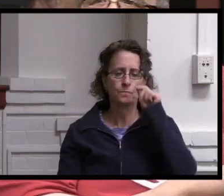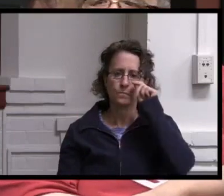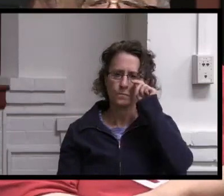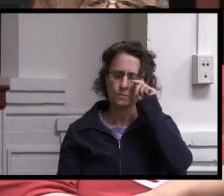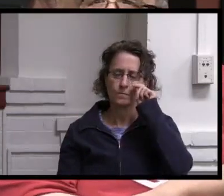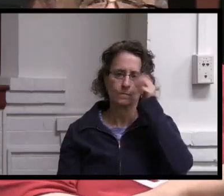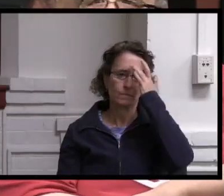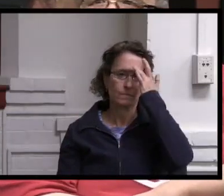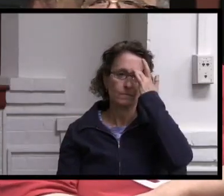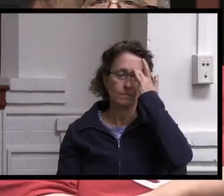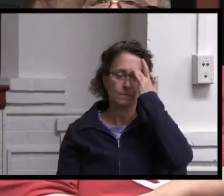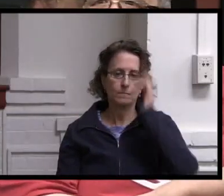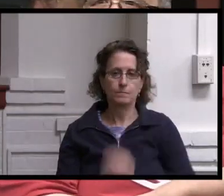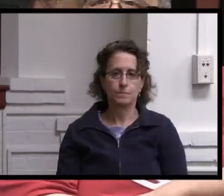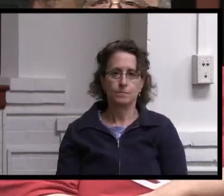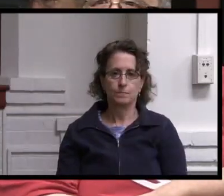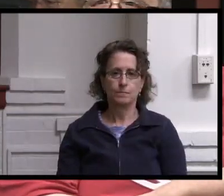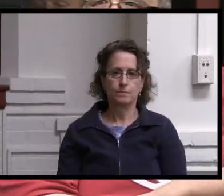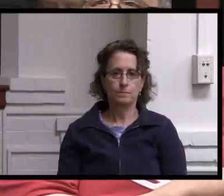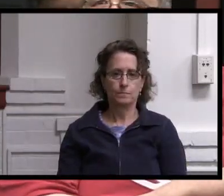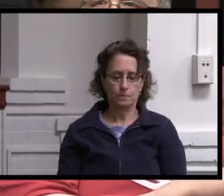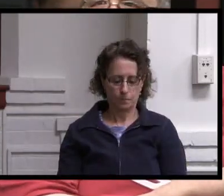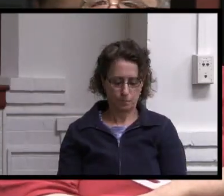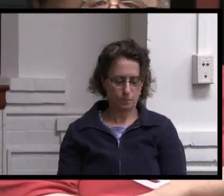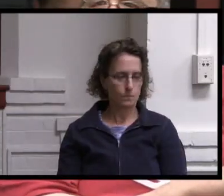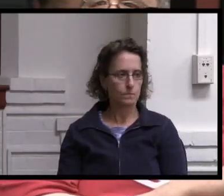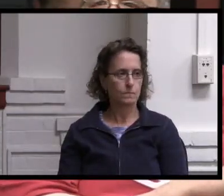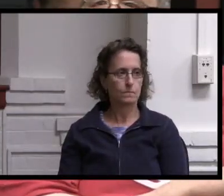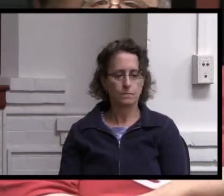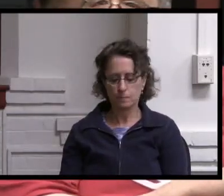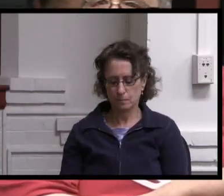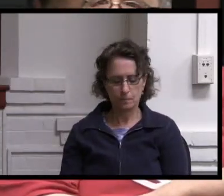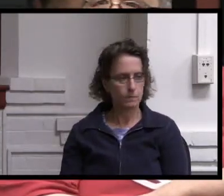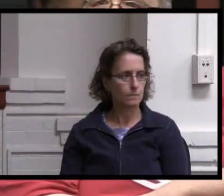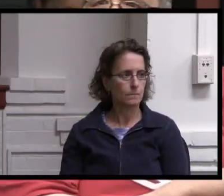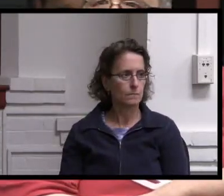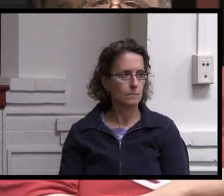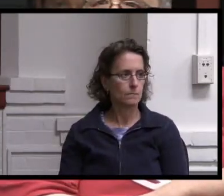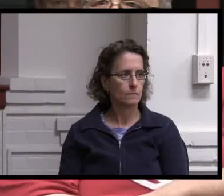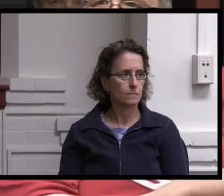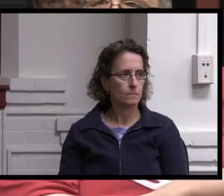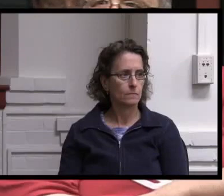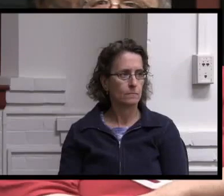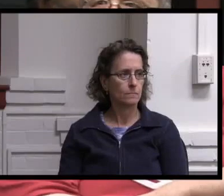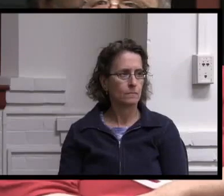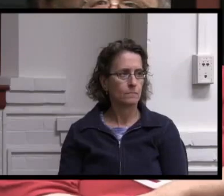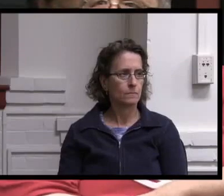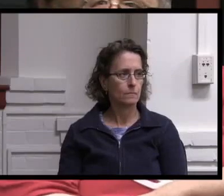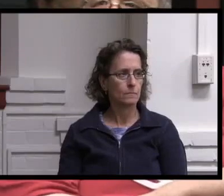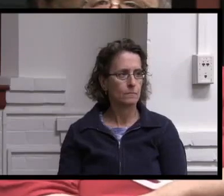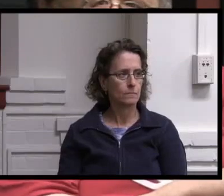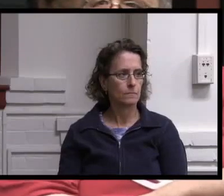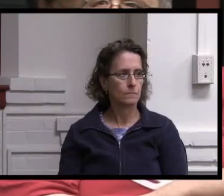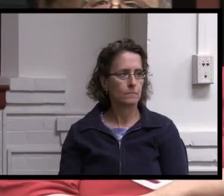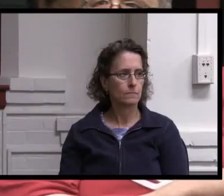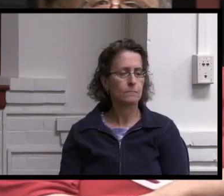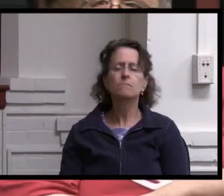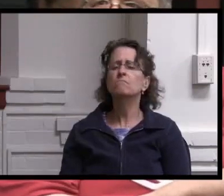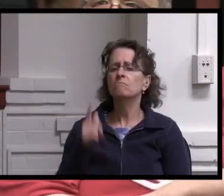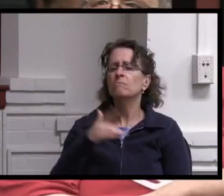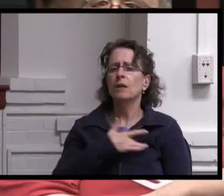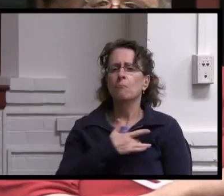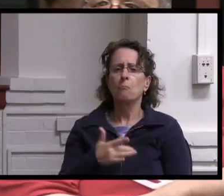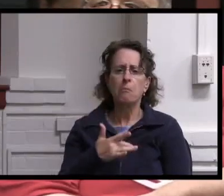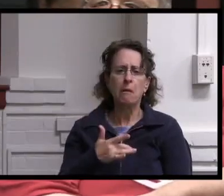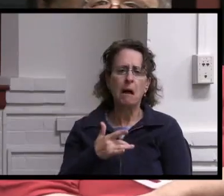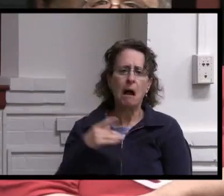people that I usually have a $5 bill here. It's handy. I don't open up